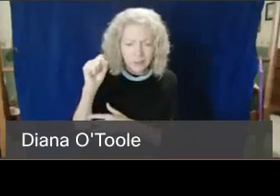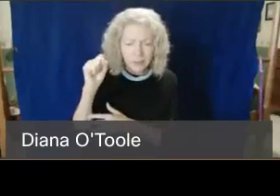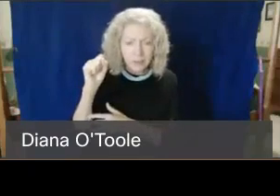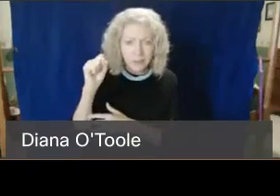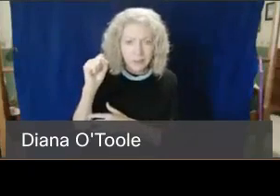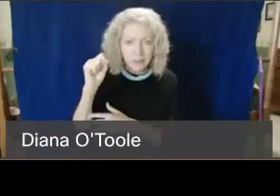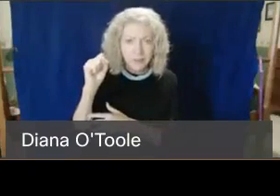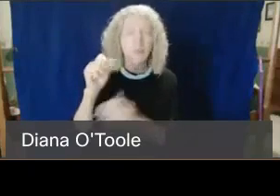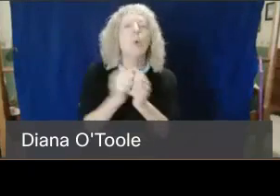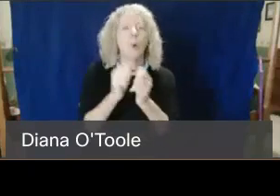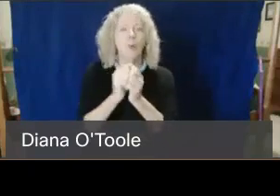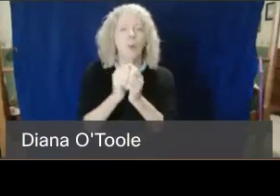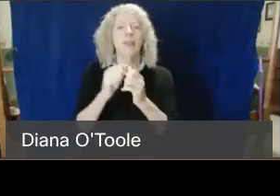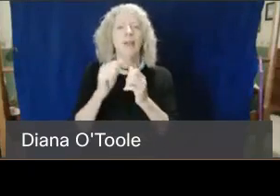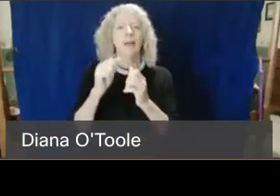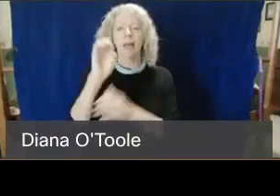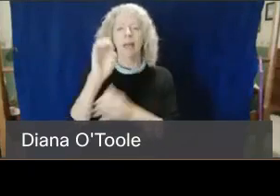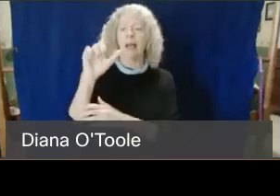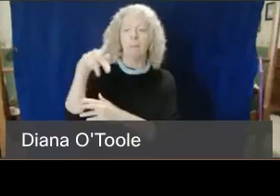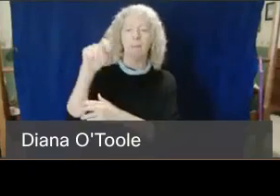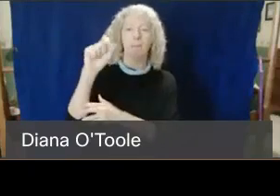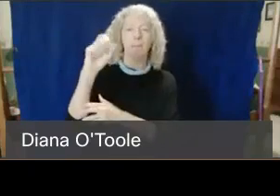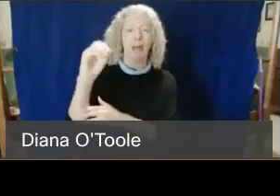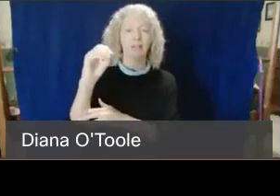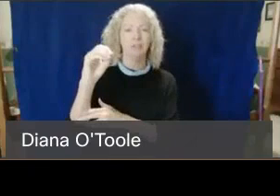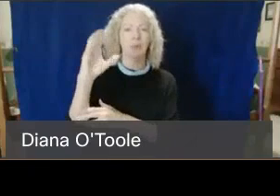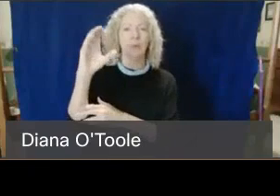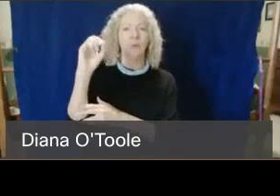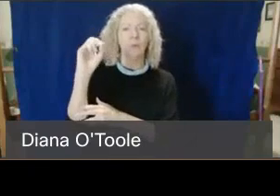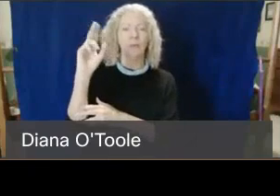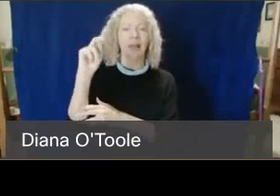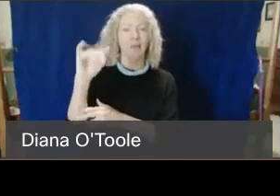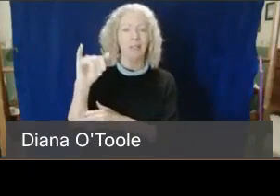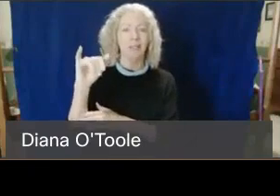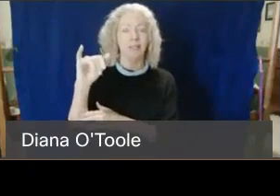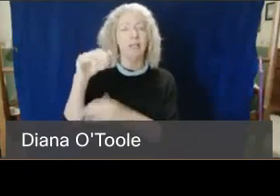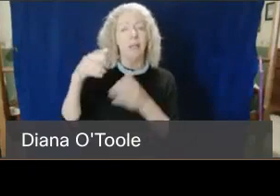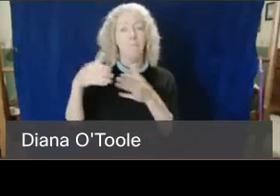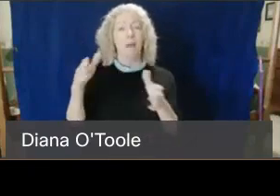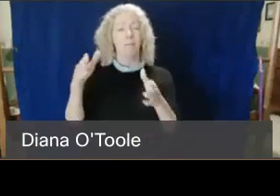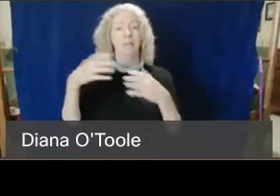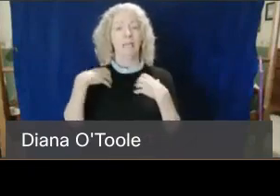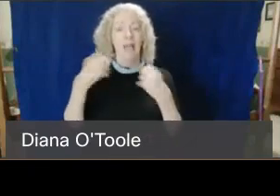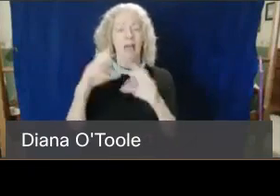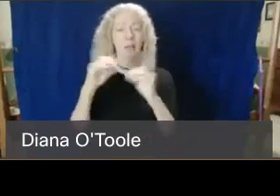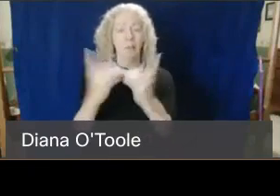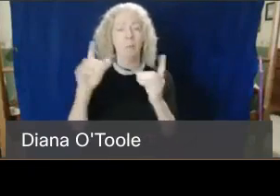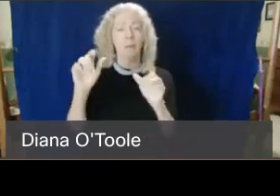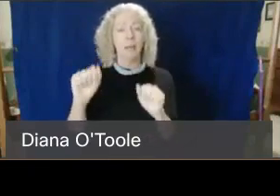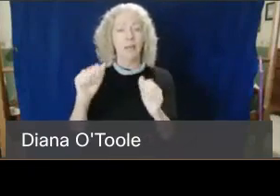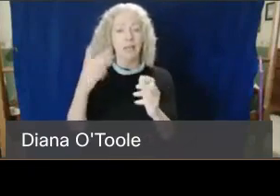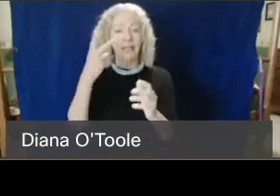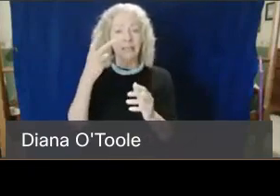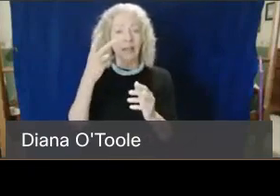El Paso County Public Health Department, and we look at the data, and I can tell you that data is true for El Paso County, and I think it's true for the